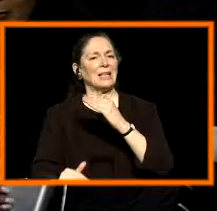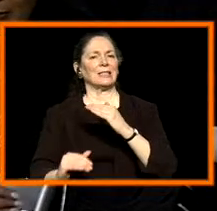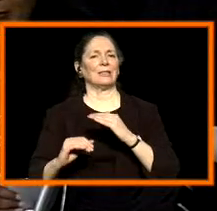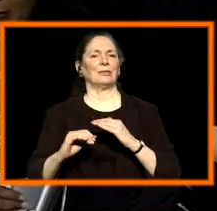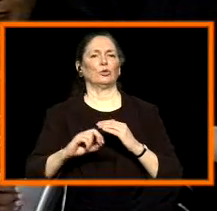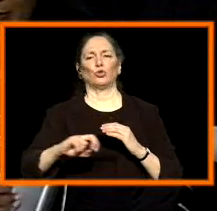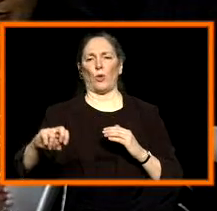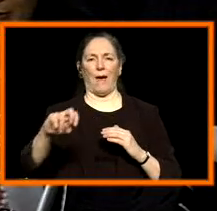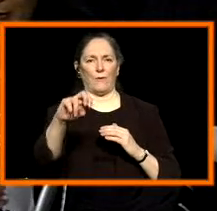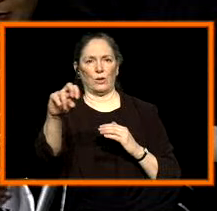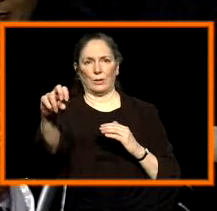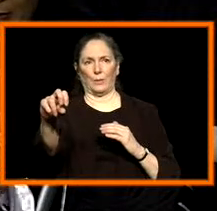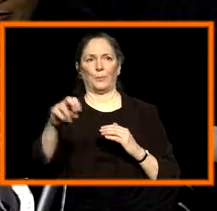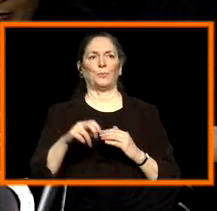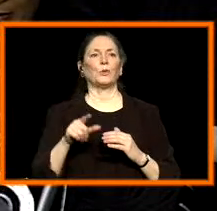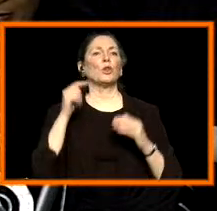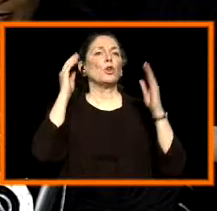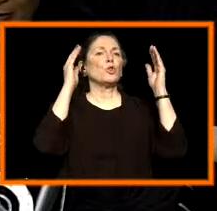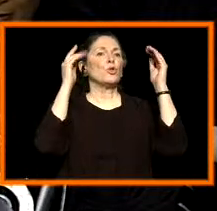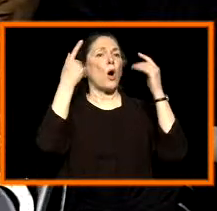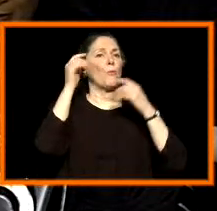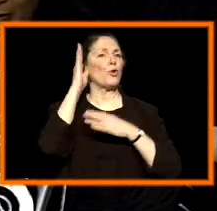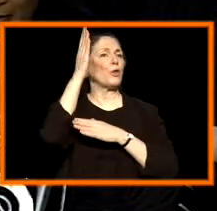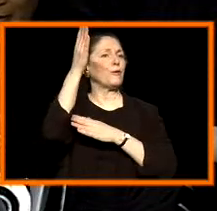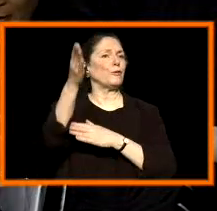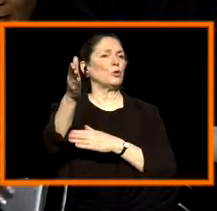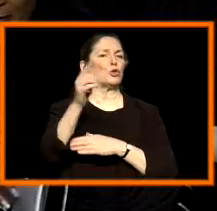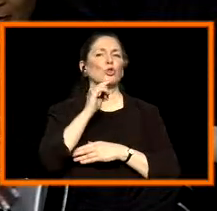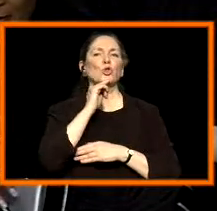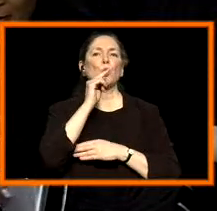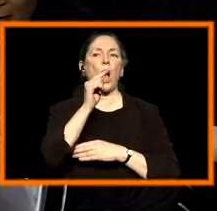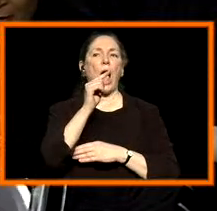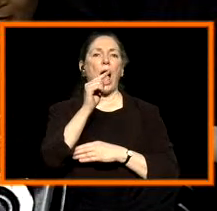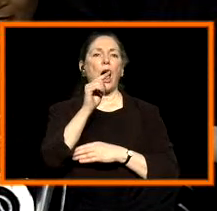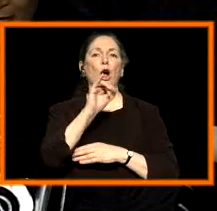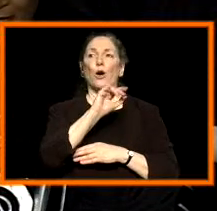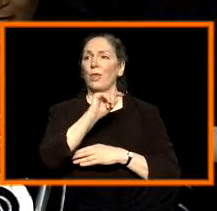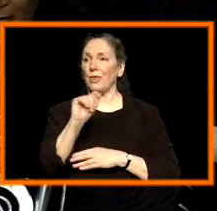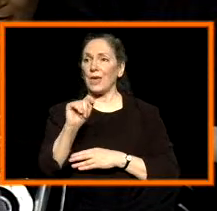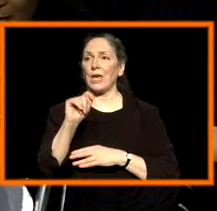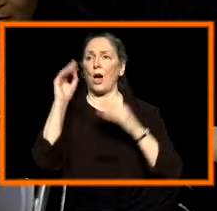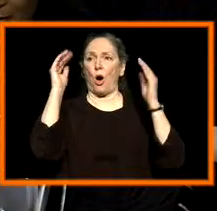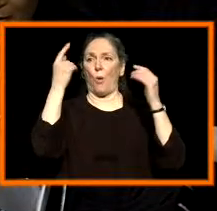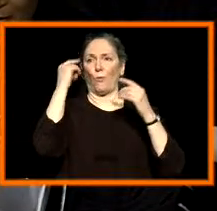traveled. You hope for the future and you are our hope for the future.